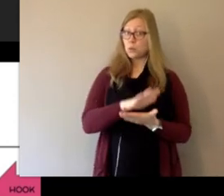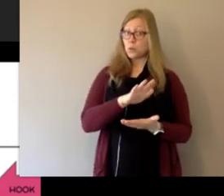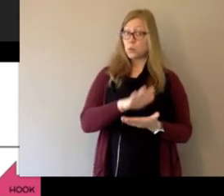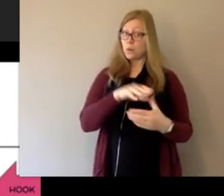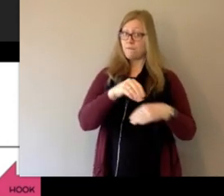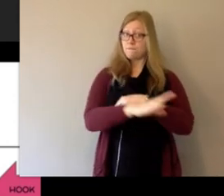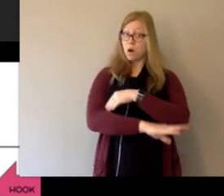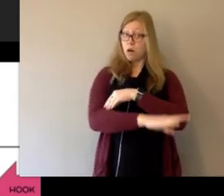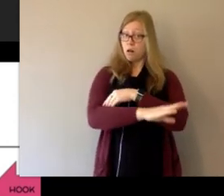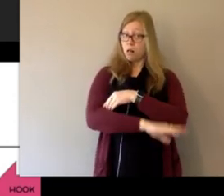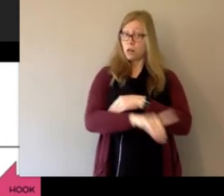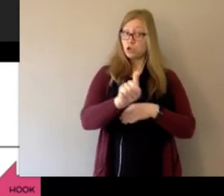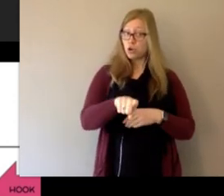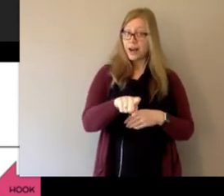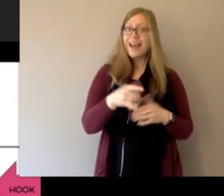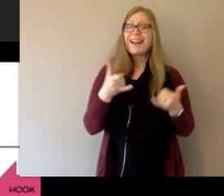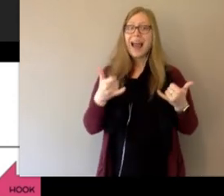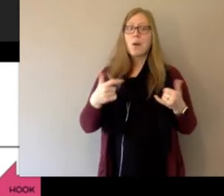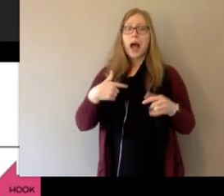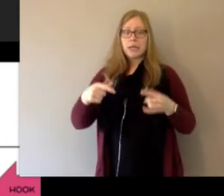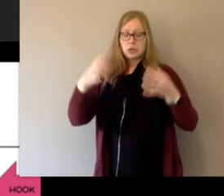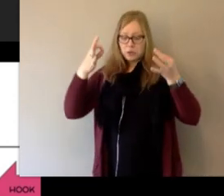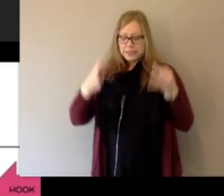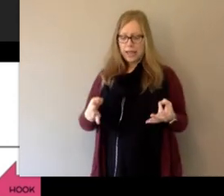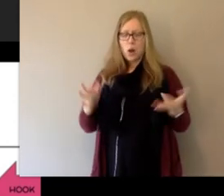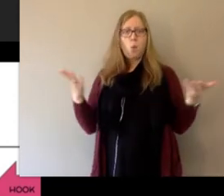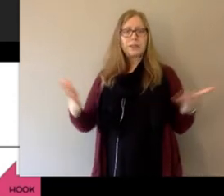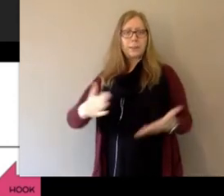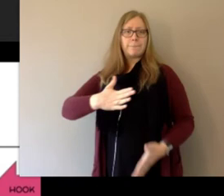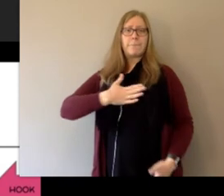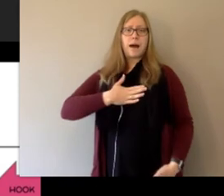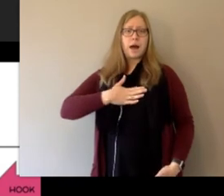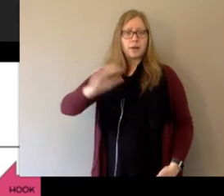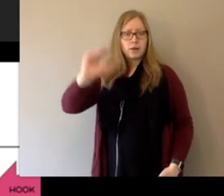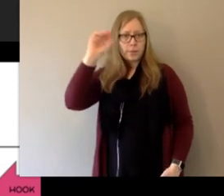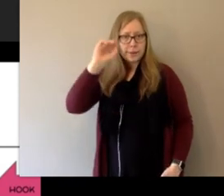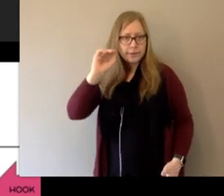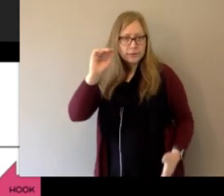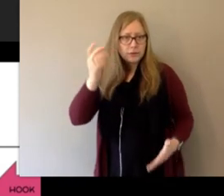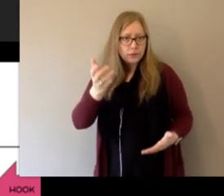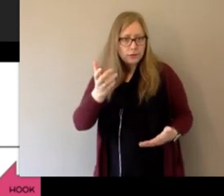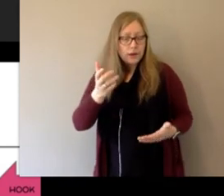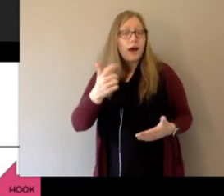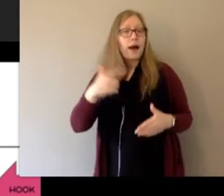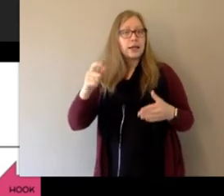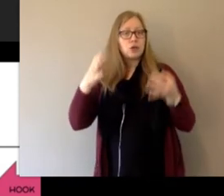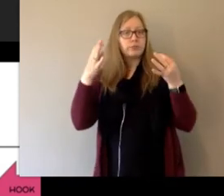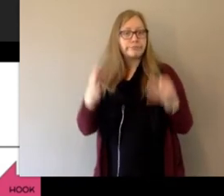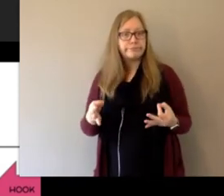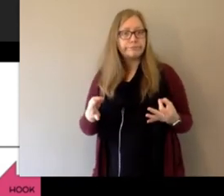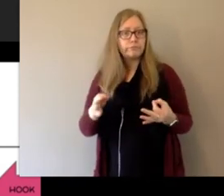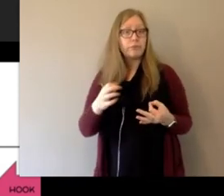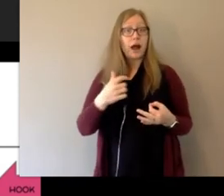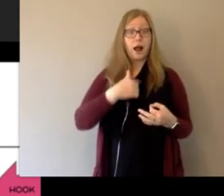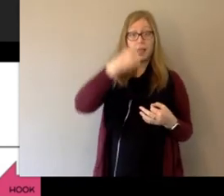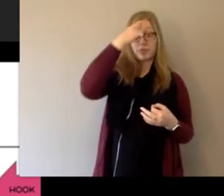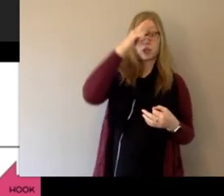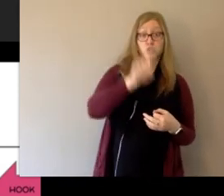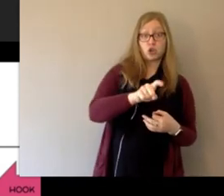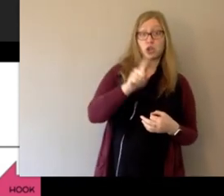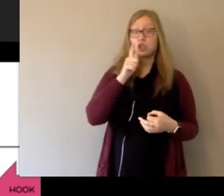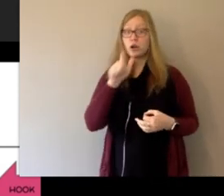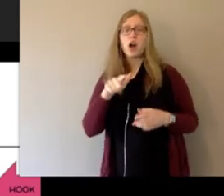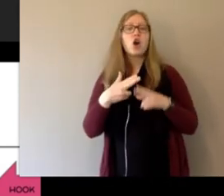I need to take a stance, right? I need to take a stance on whether or not I think they should. Well, here's my